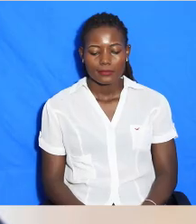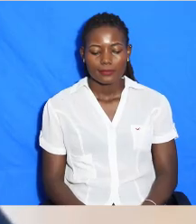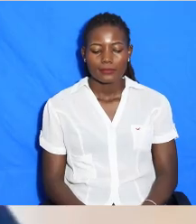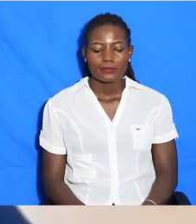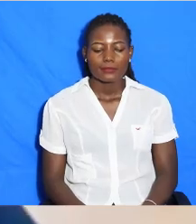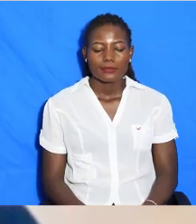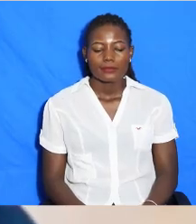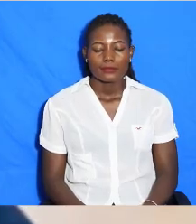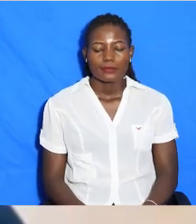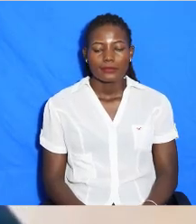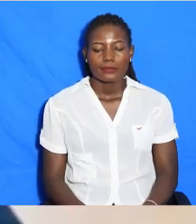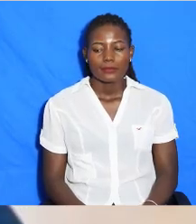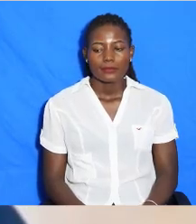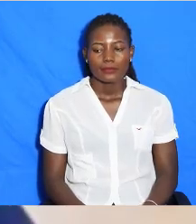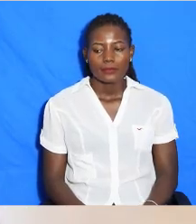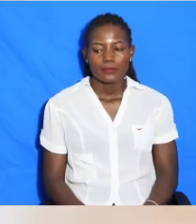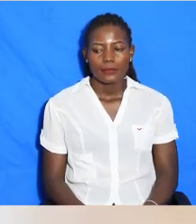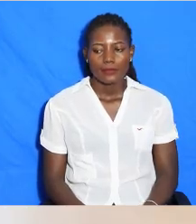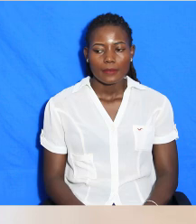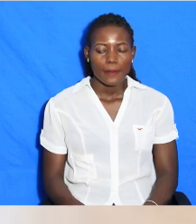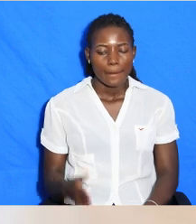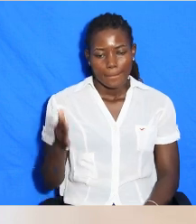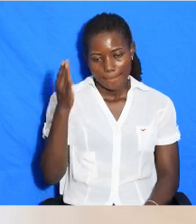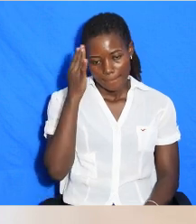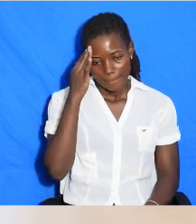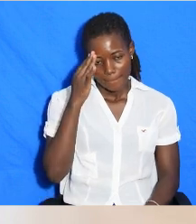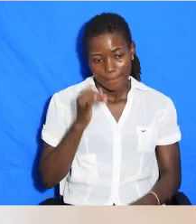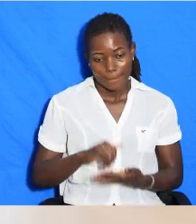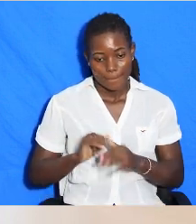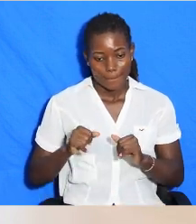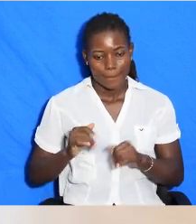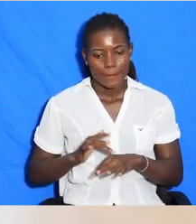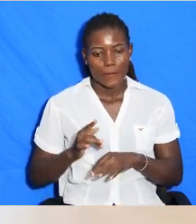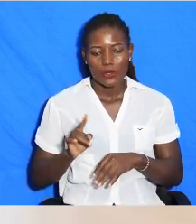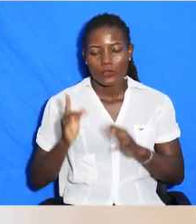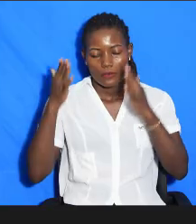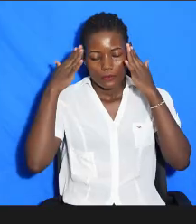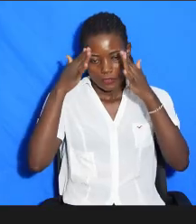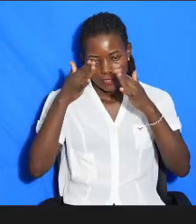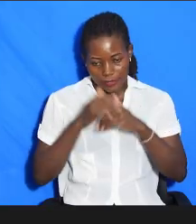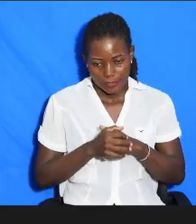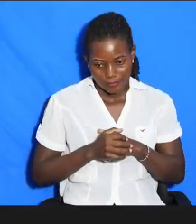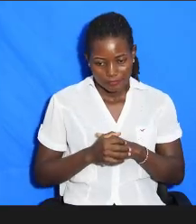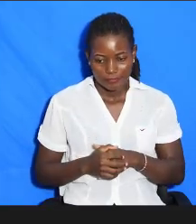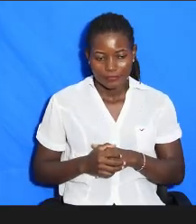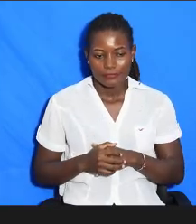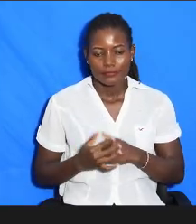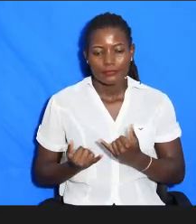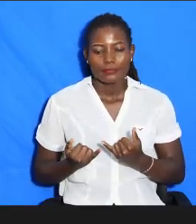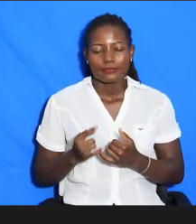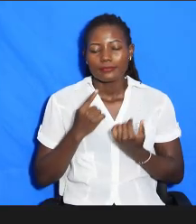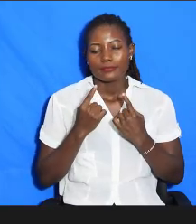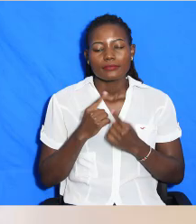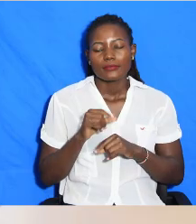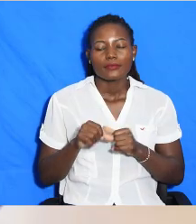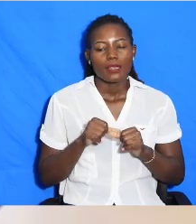Yeah, I know that can really affect your focus when the dates are shifted. Now Yes, it can. you Mm. mentioned